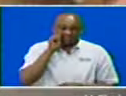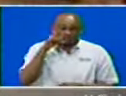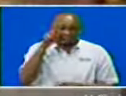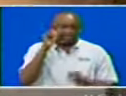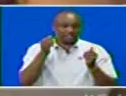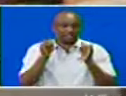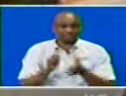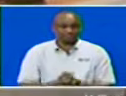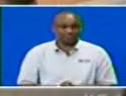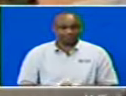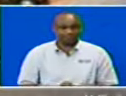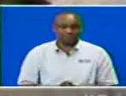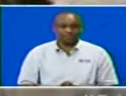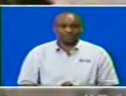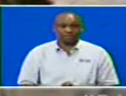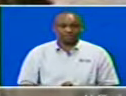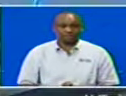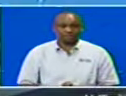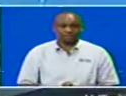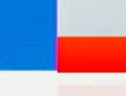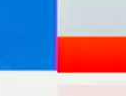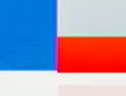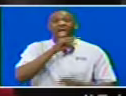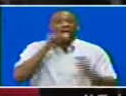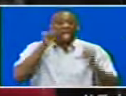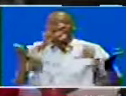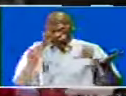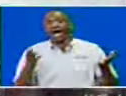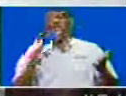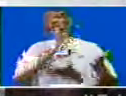KTN News. Every 5. ODM